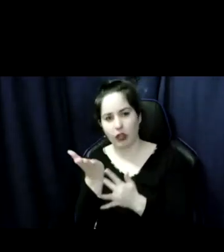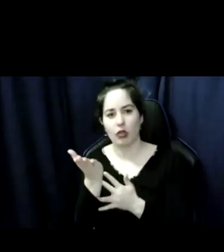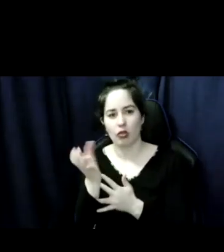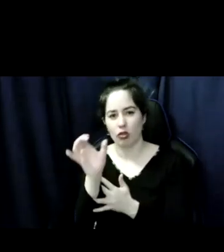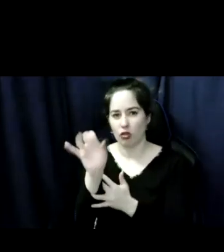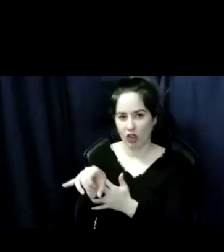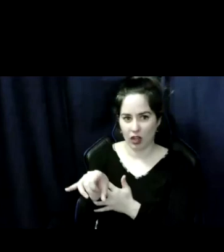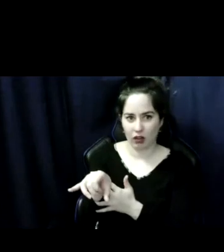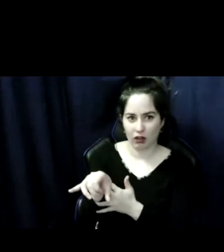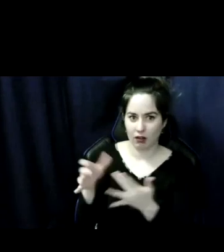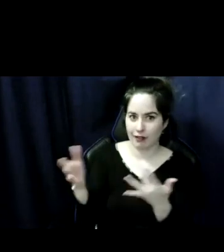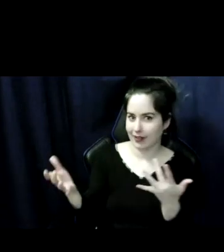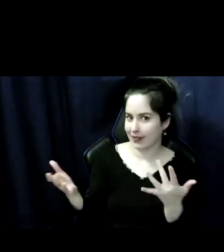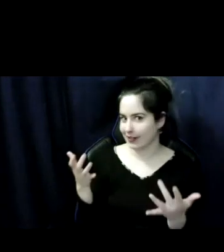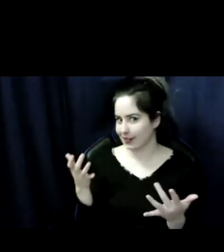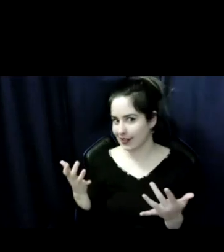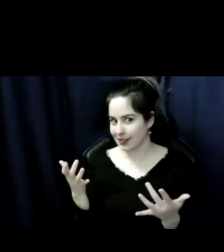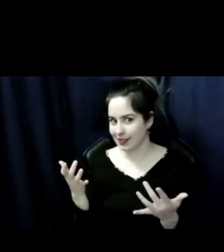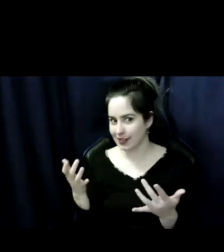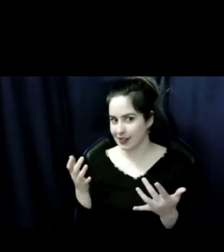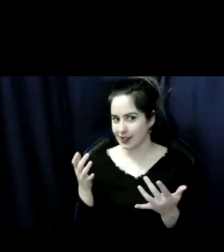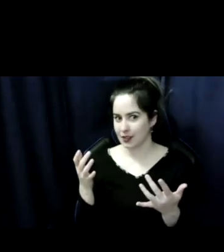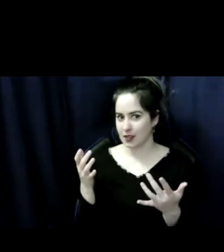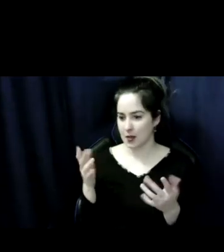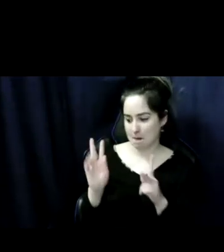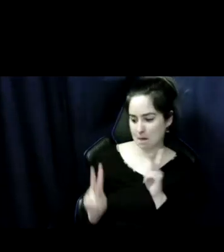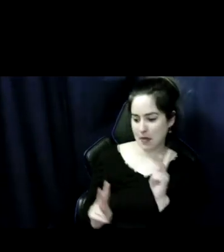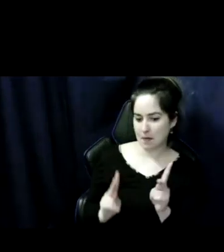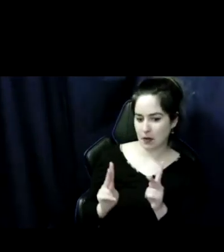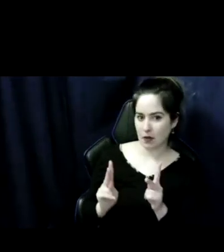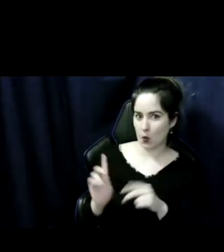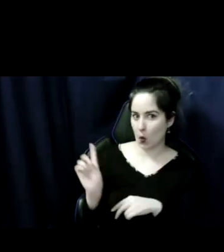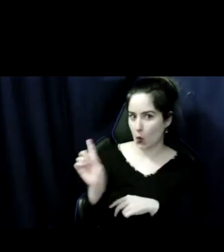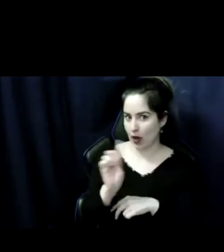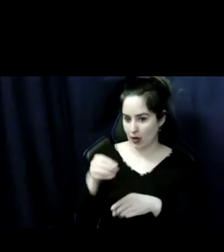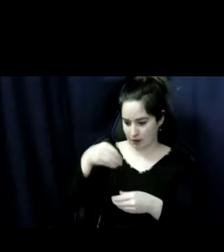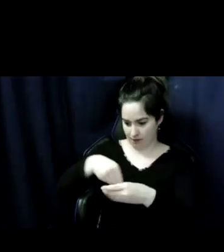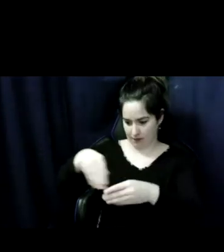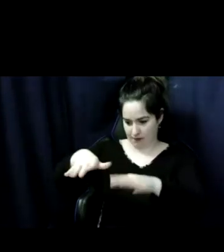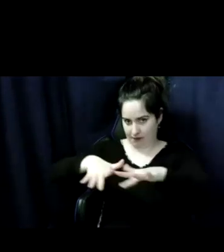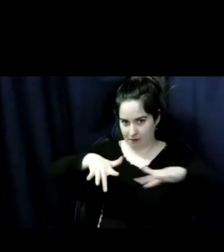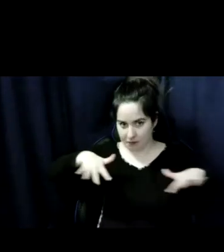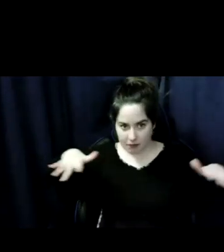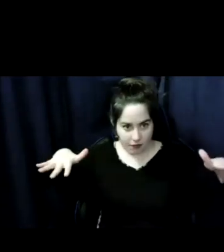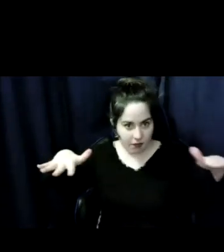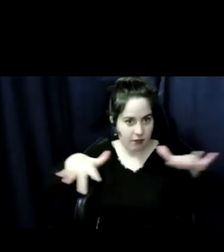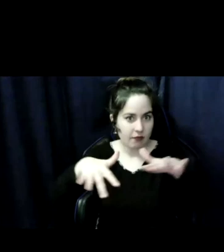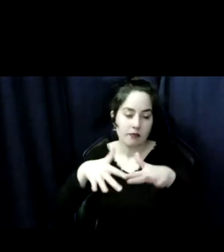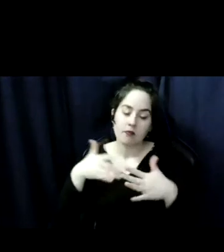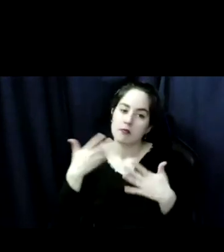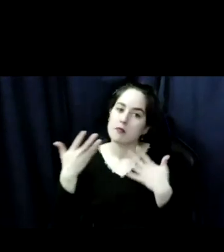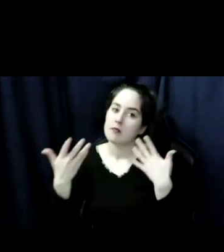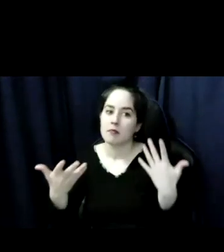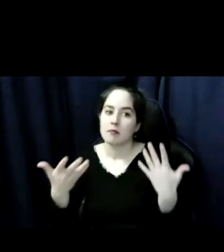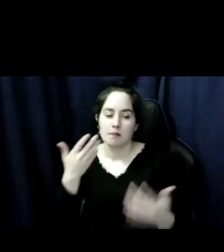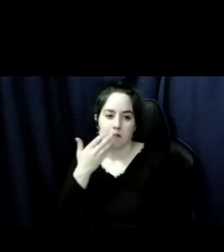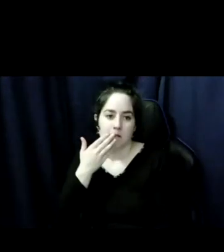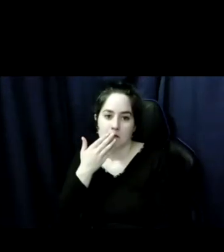where people move in the space, whether or not you want to kind of